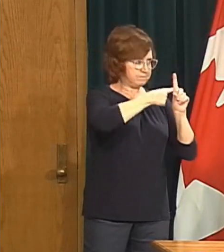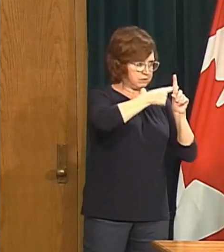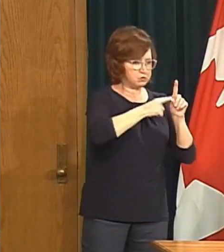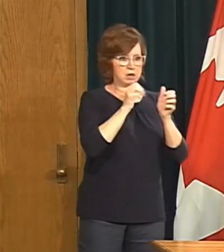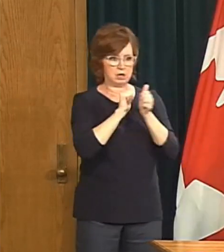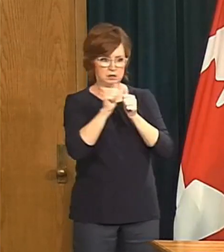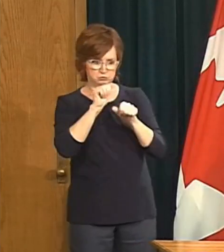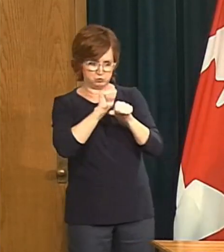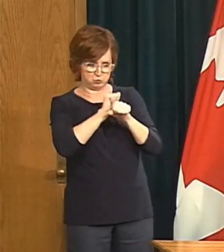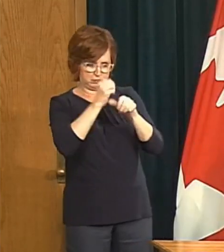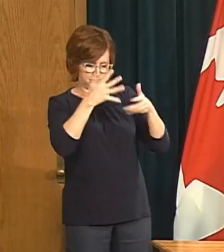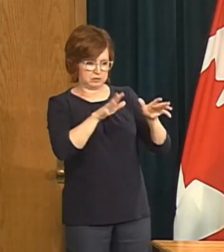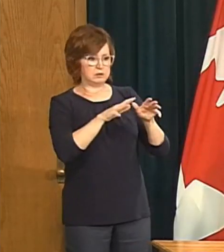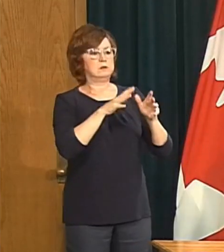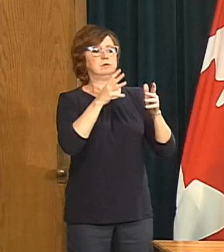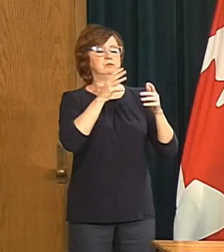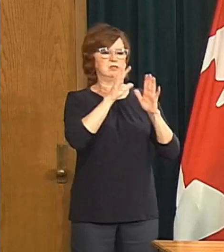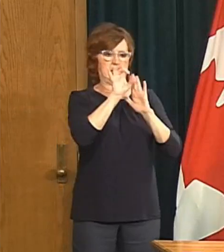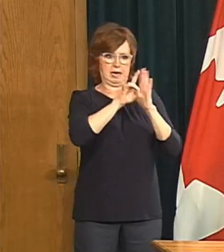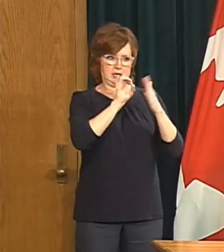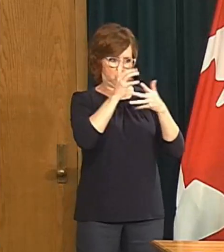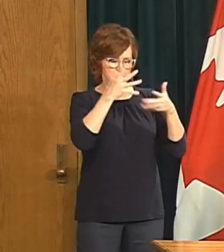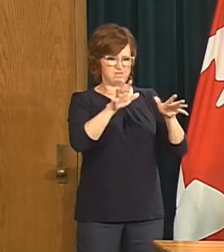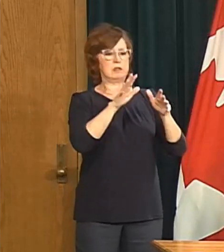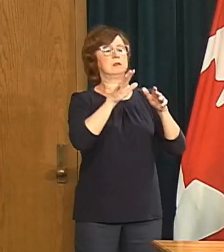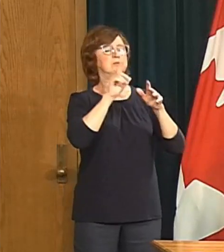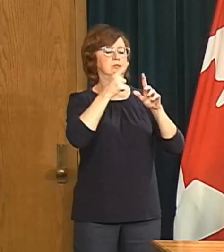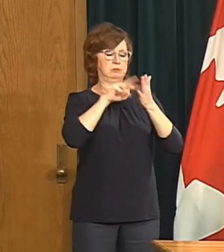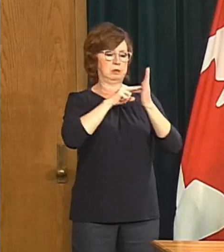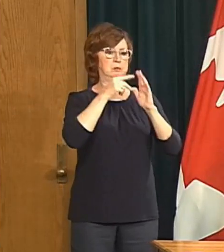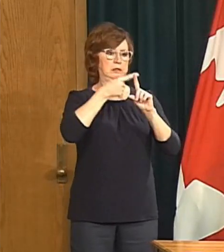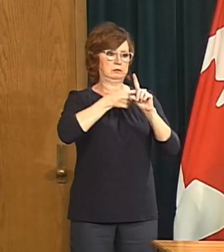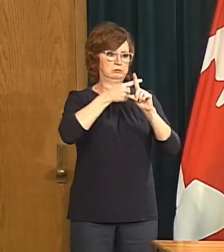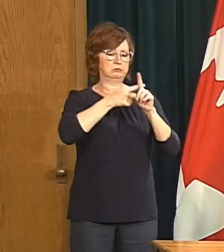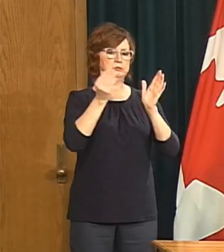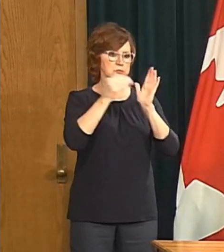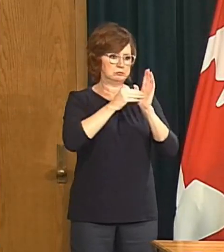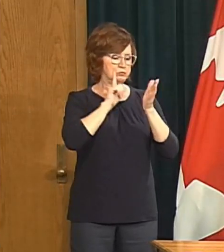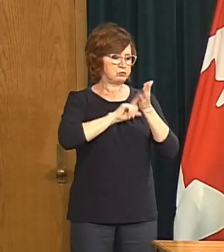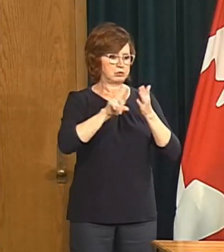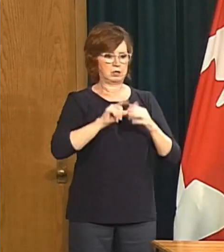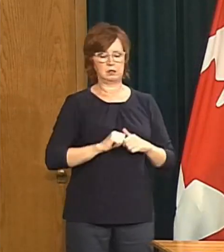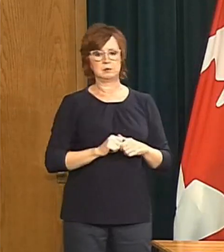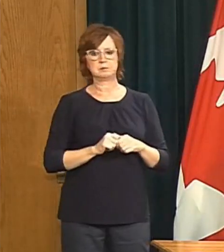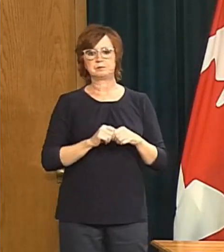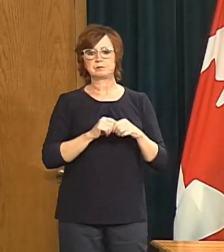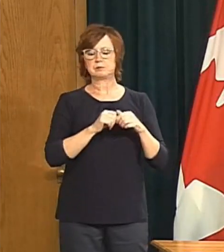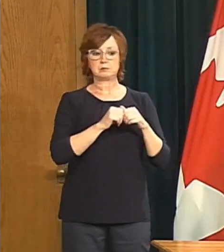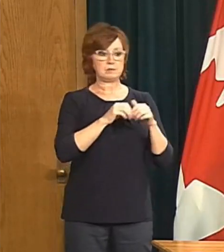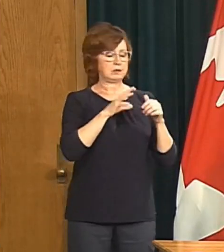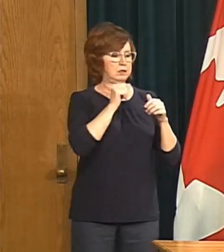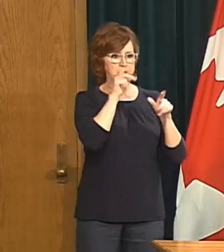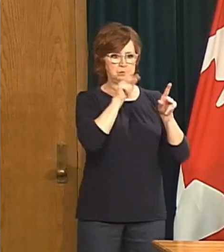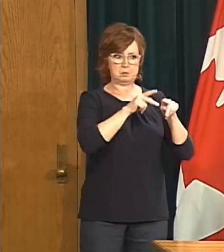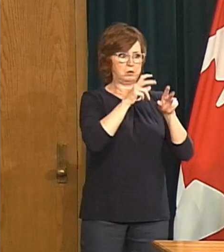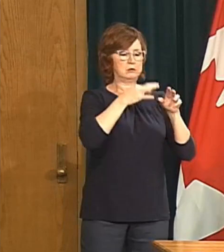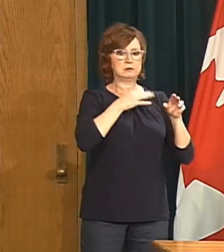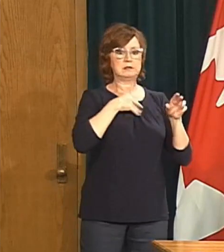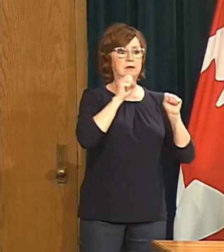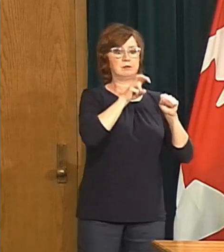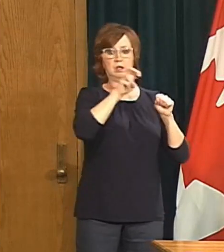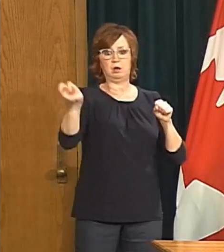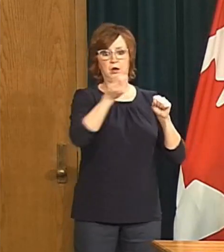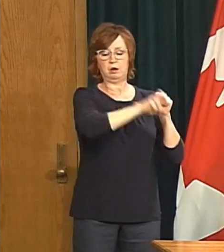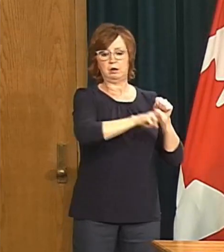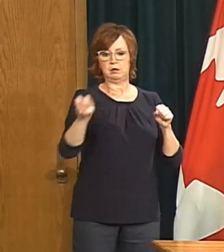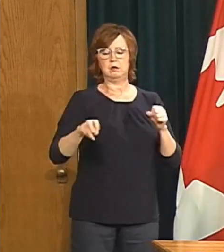facilities. And I also want to mention that the online application for the Saskatchewan Small Business Emergency Payment Program is